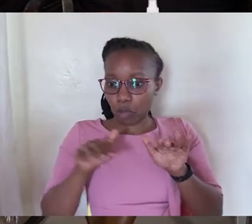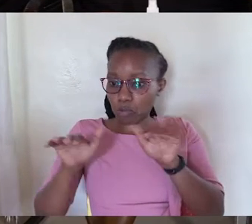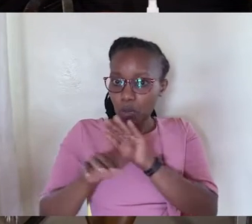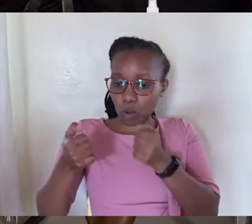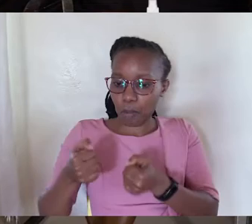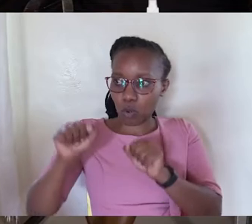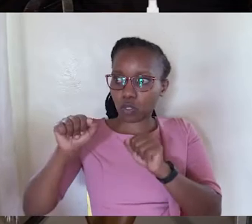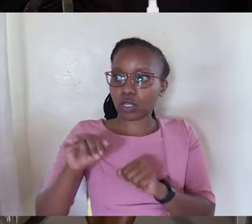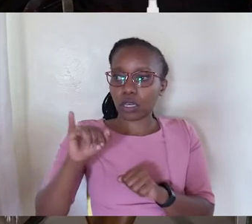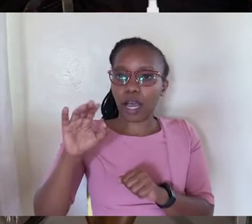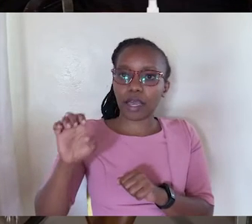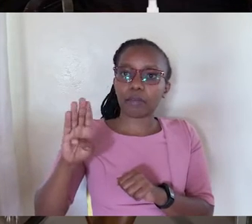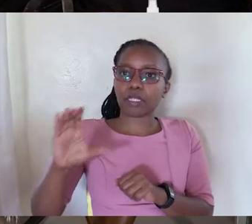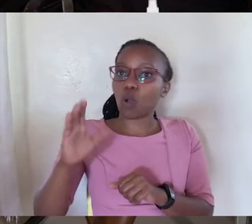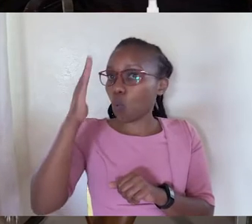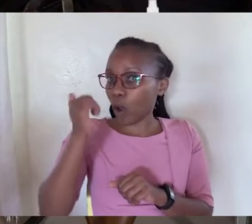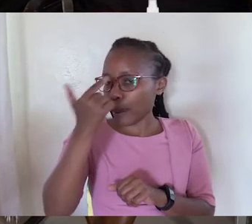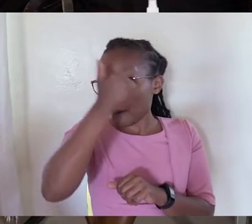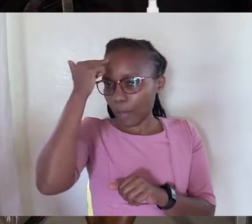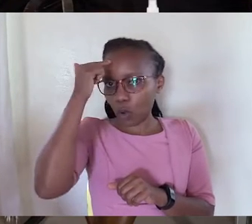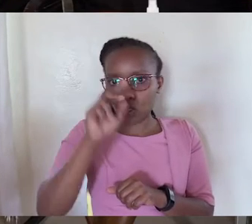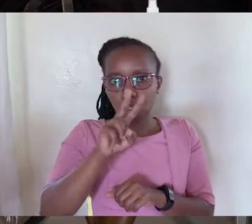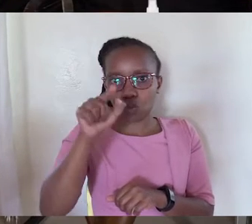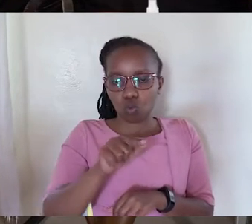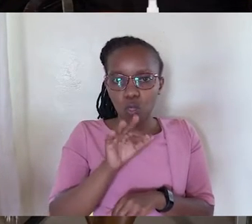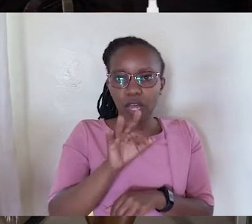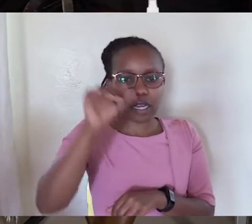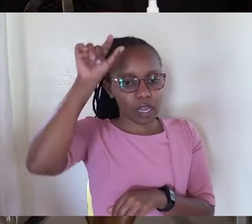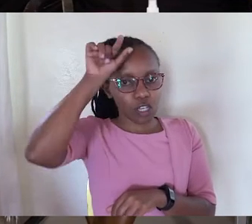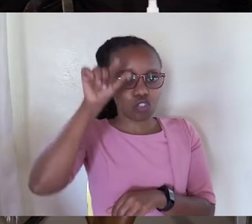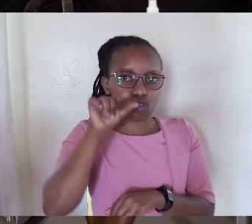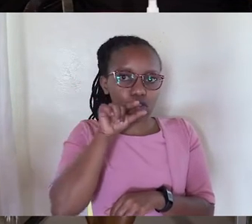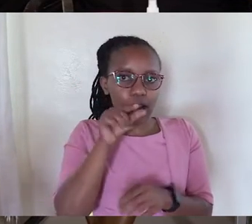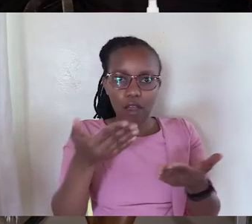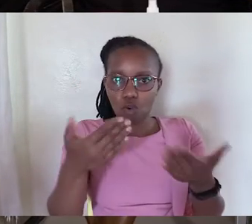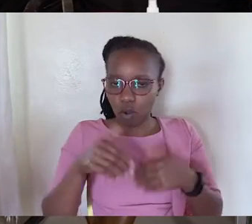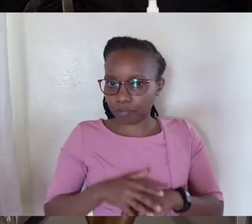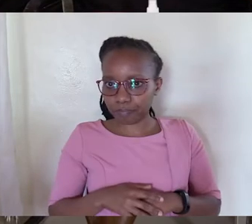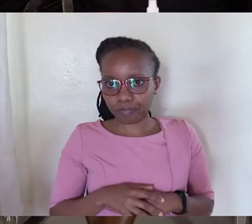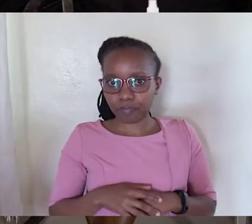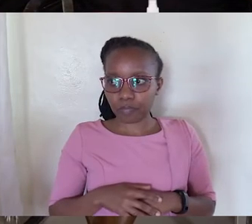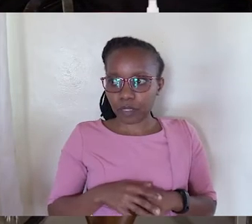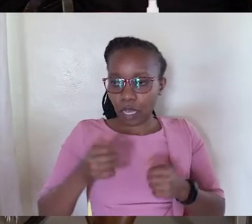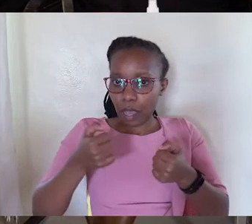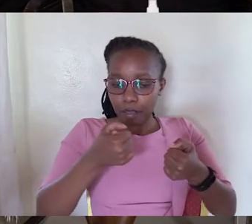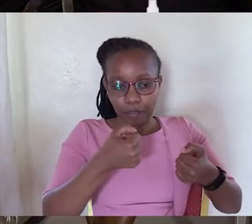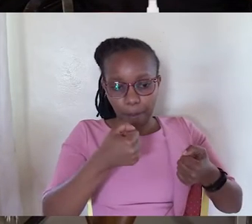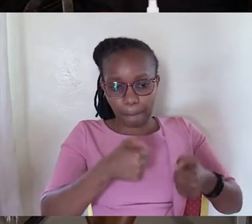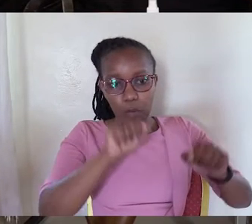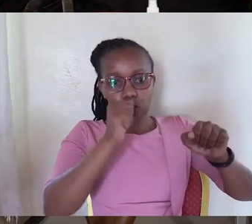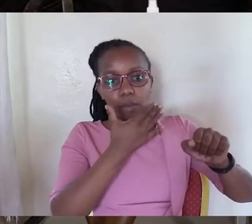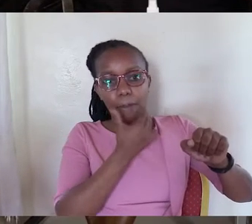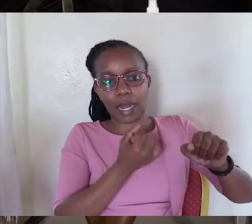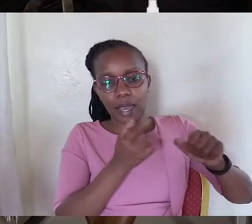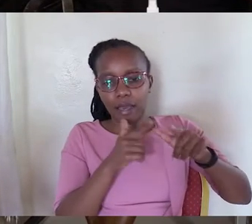the IEBC, it's because of the provision that women we are given, that if the chair is a man, the